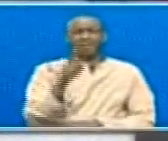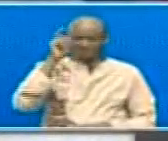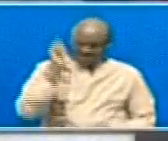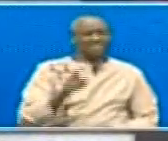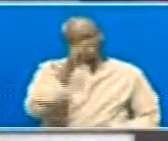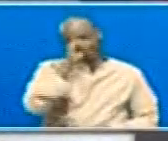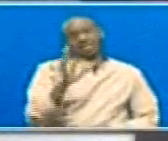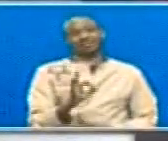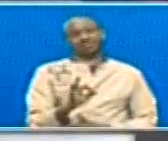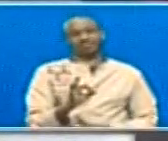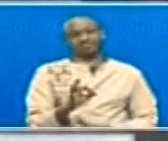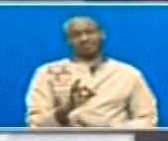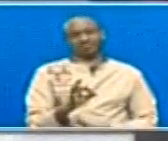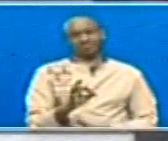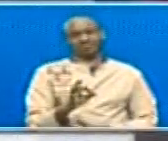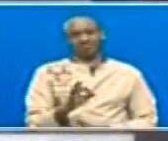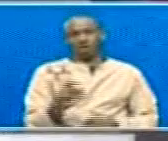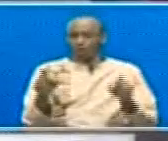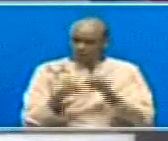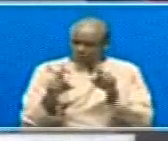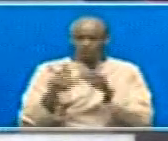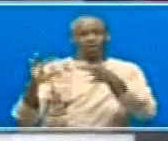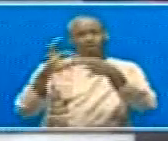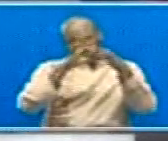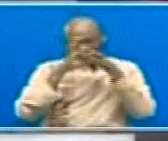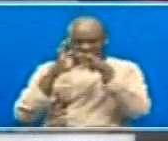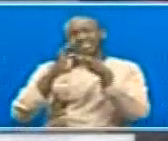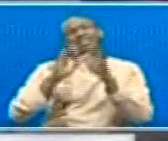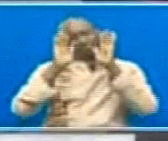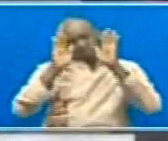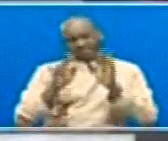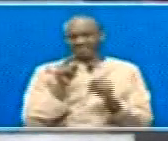taken seriously. And also unity is required